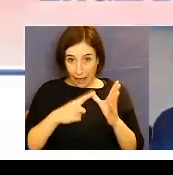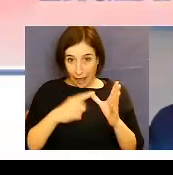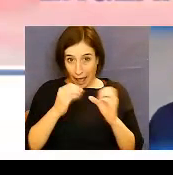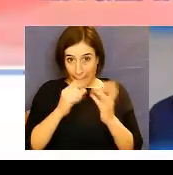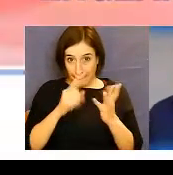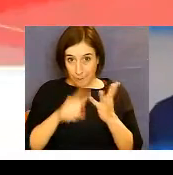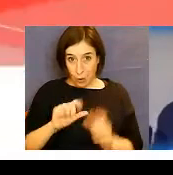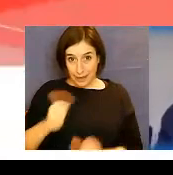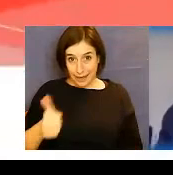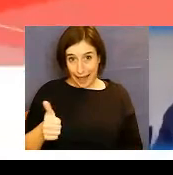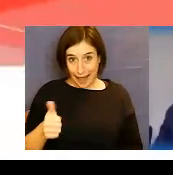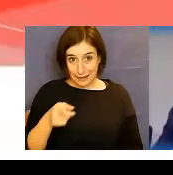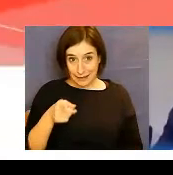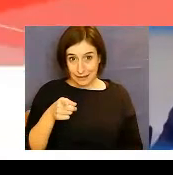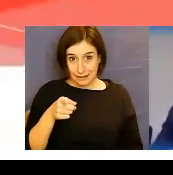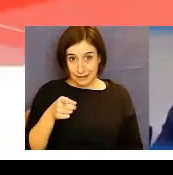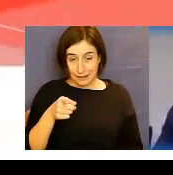Brilliant.